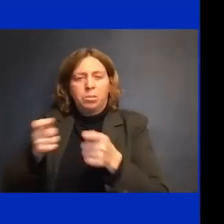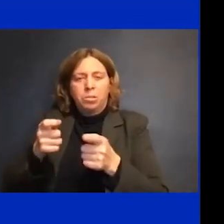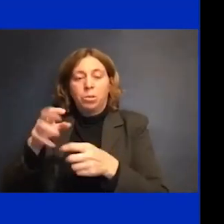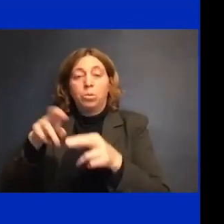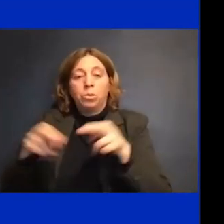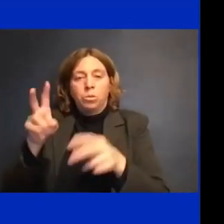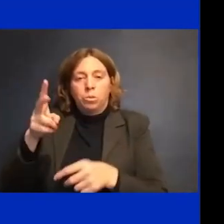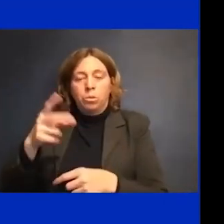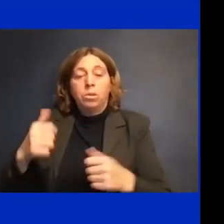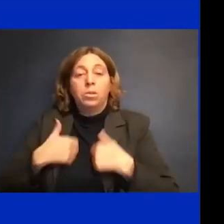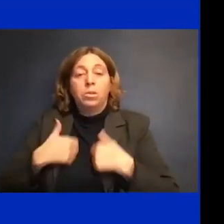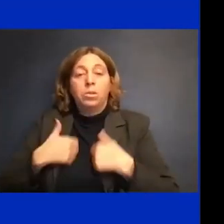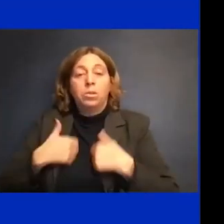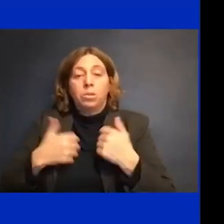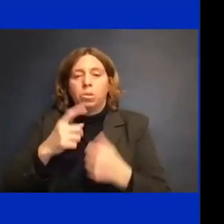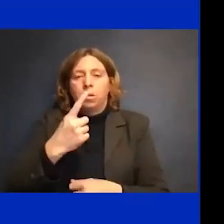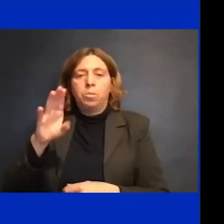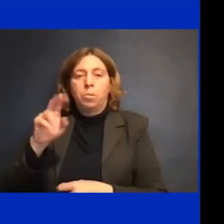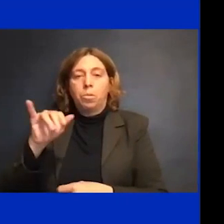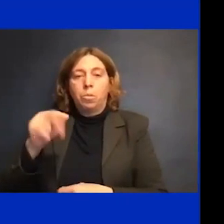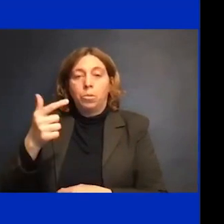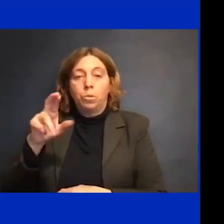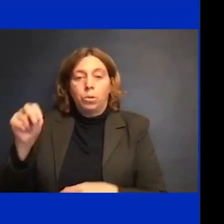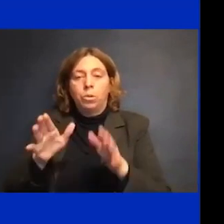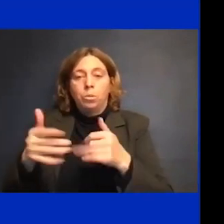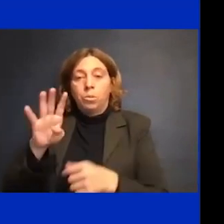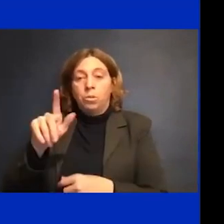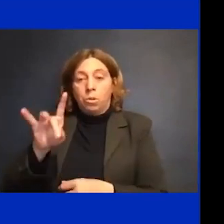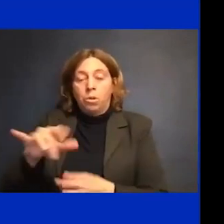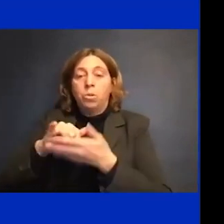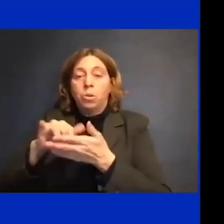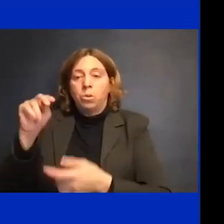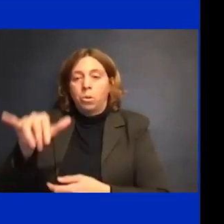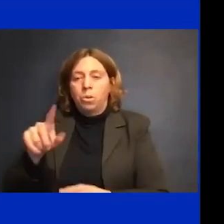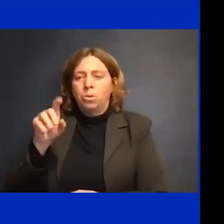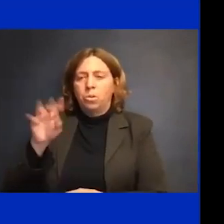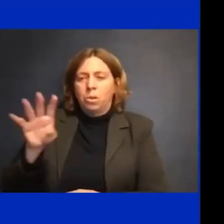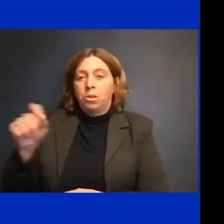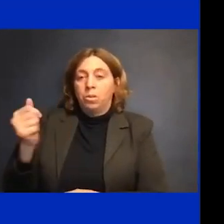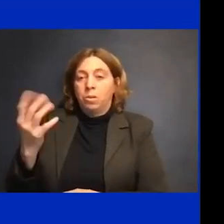1 Bowling Green, Room 428, New York, New York zip code